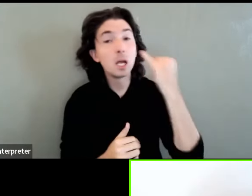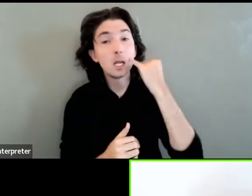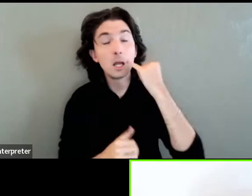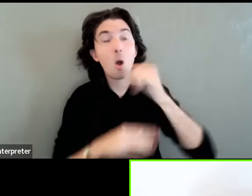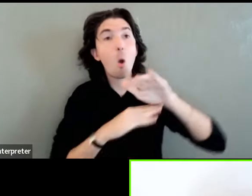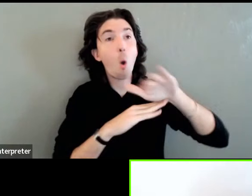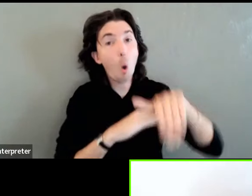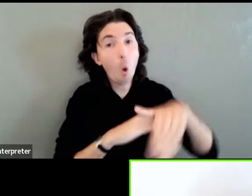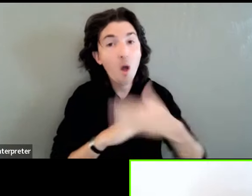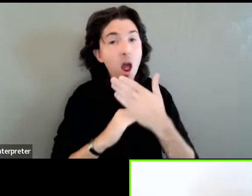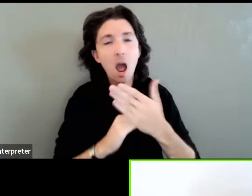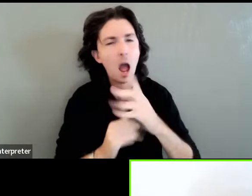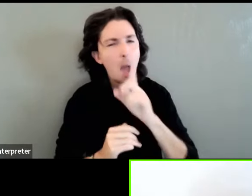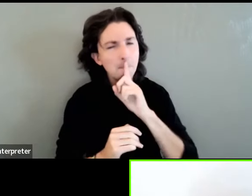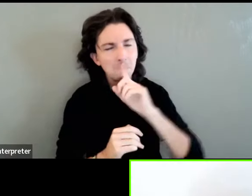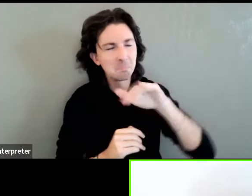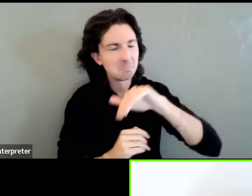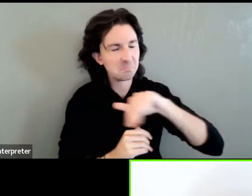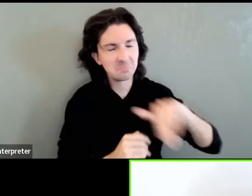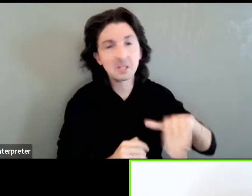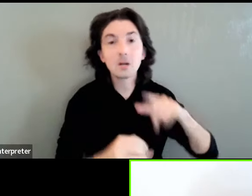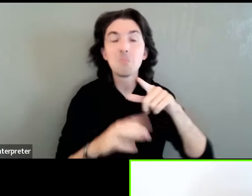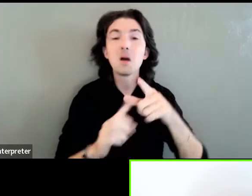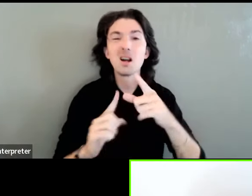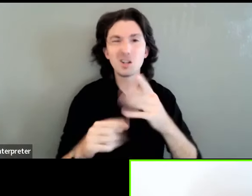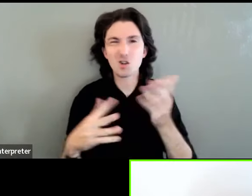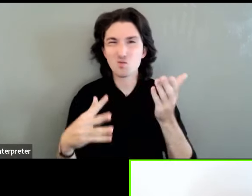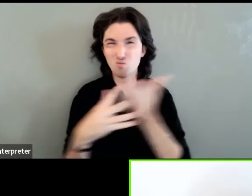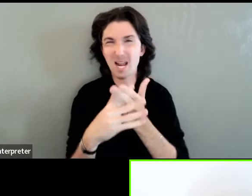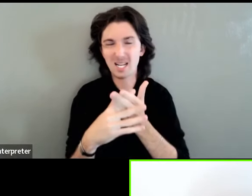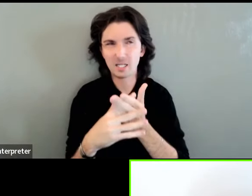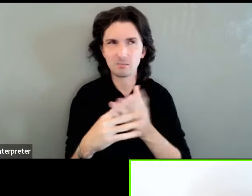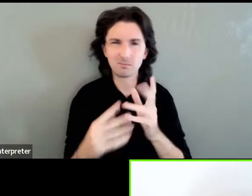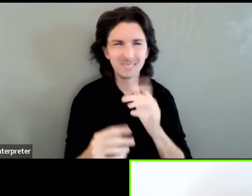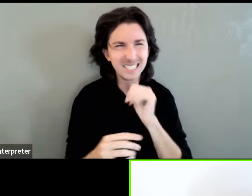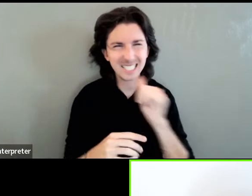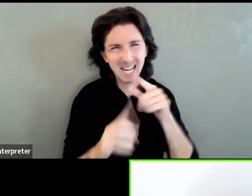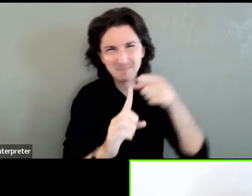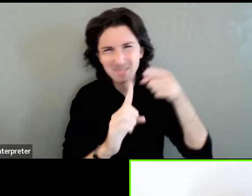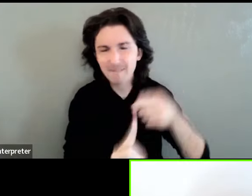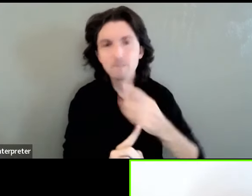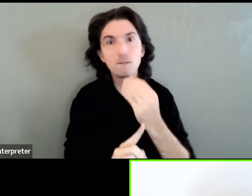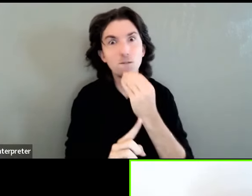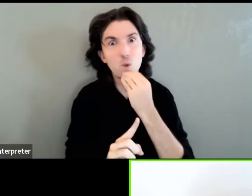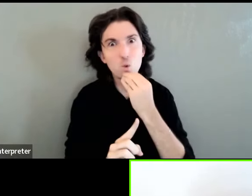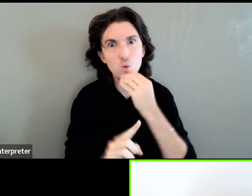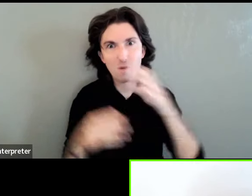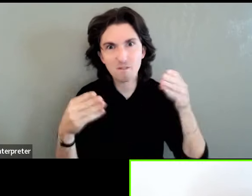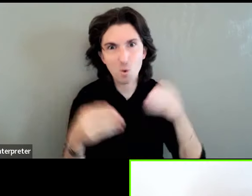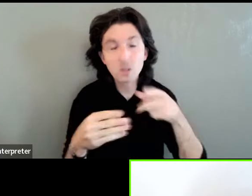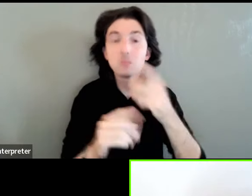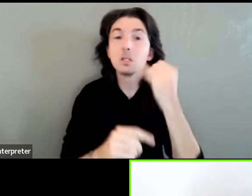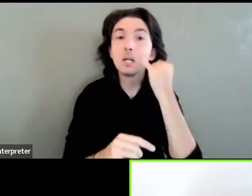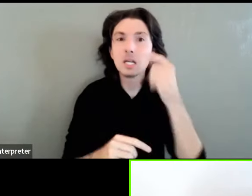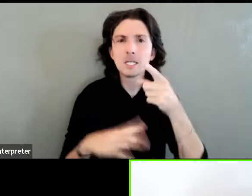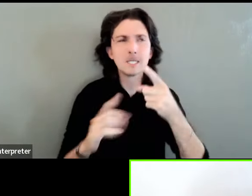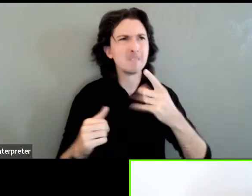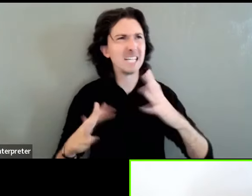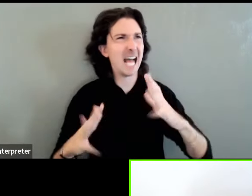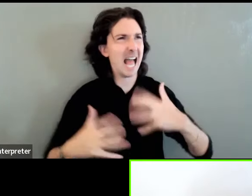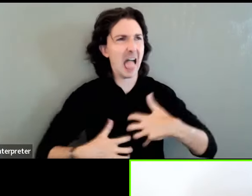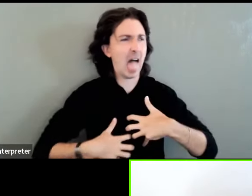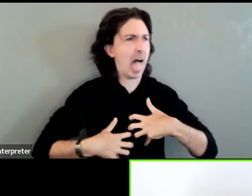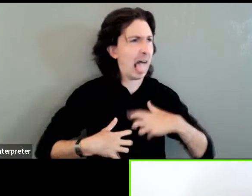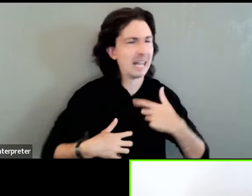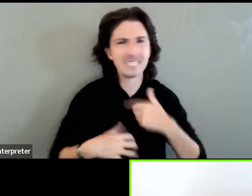about the break, not the food. But nevertheless, if you have special dietary concerns, that's really something that we encourage you to let production know in advance